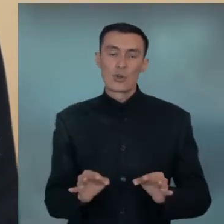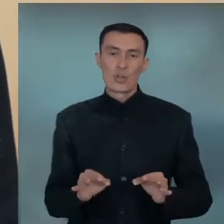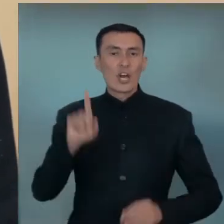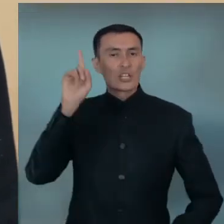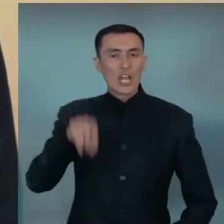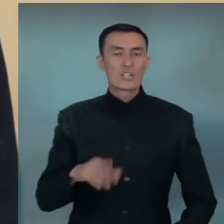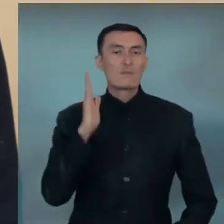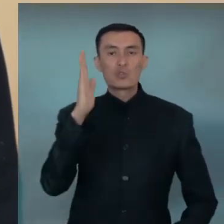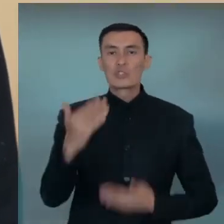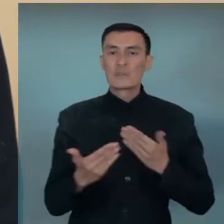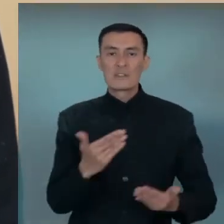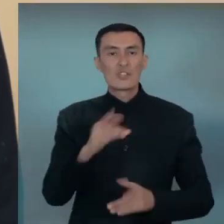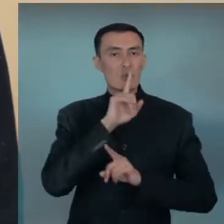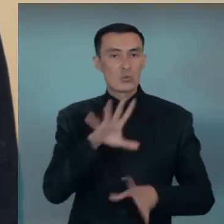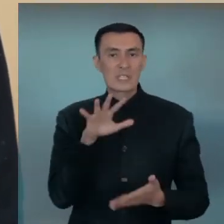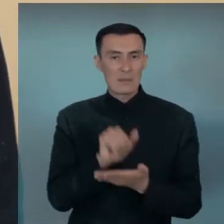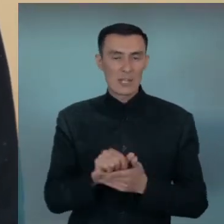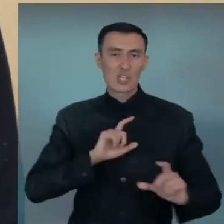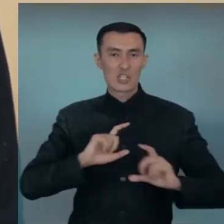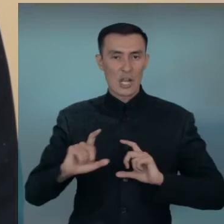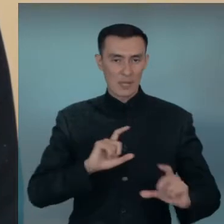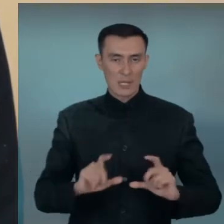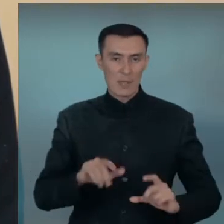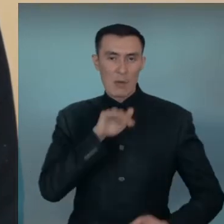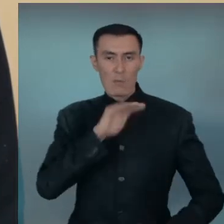future, it can be useful.